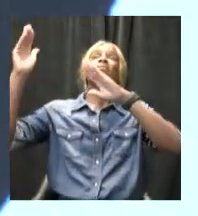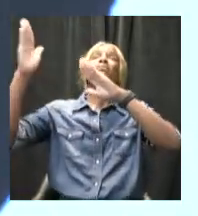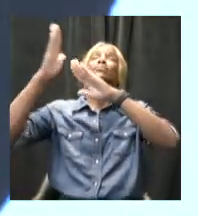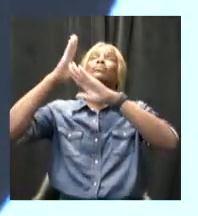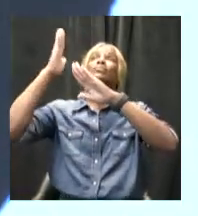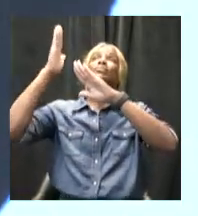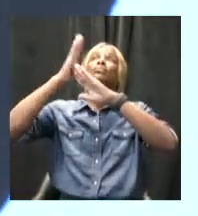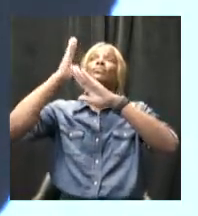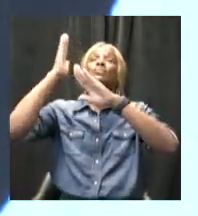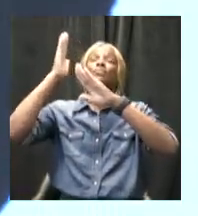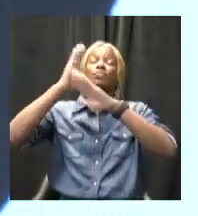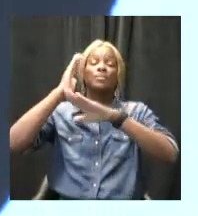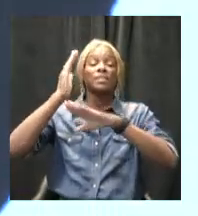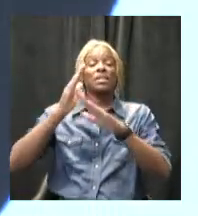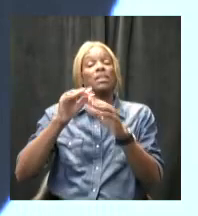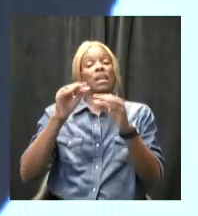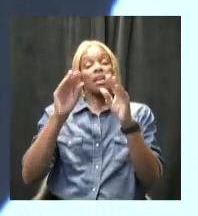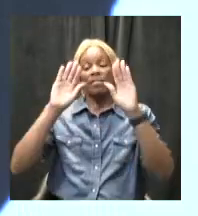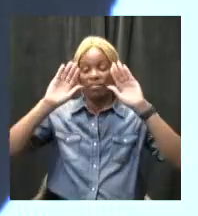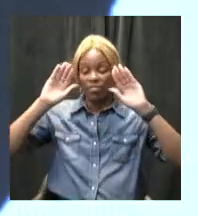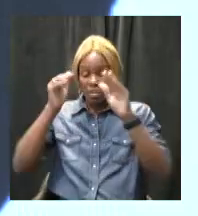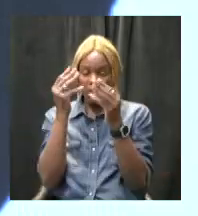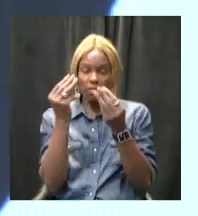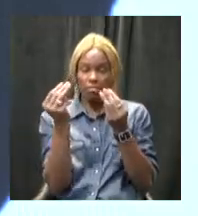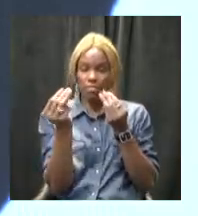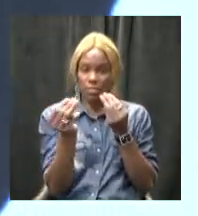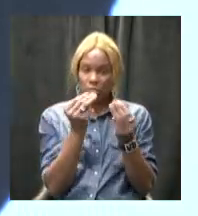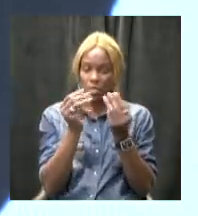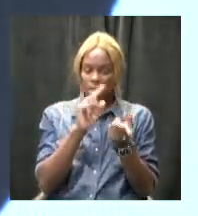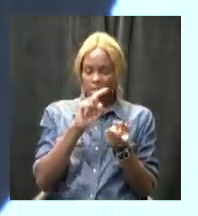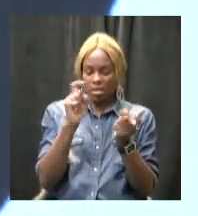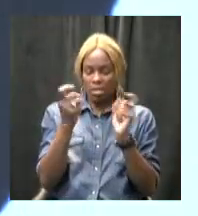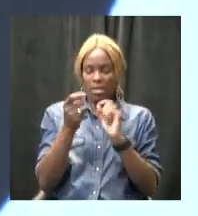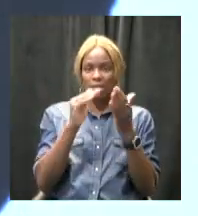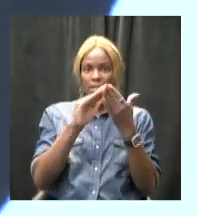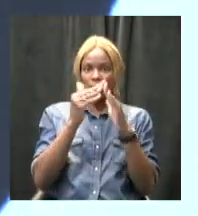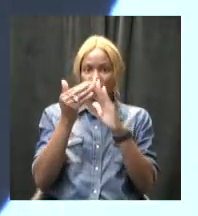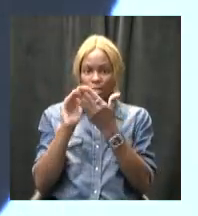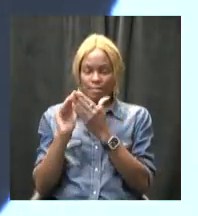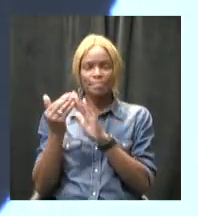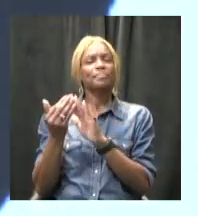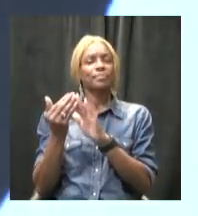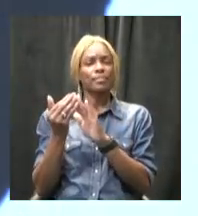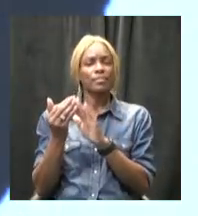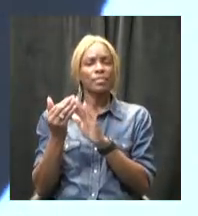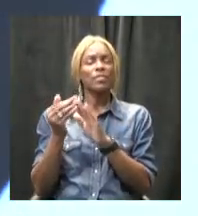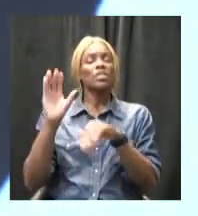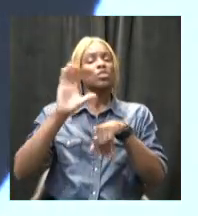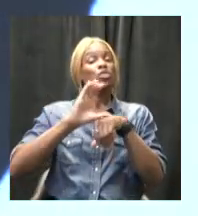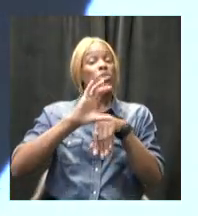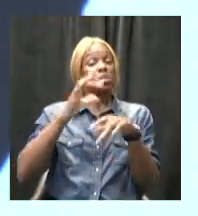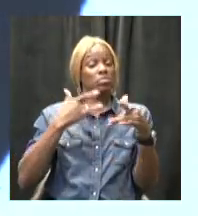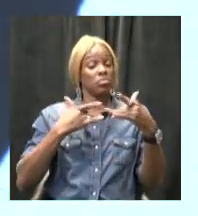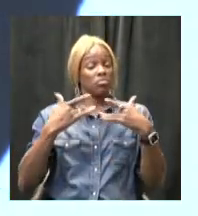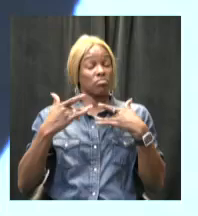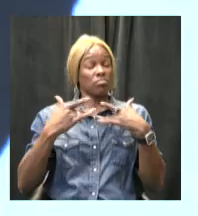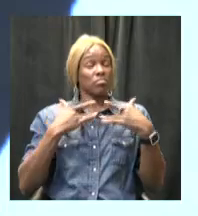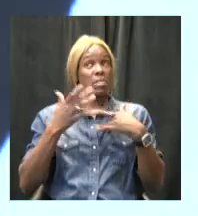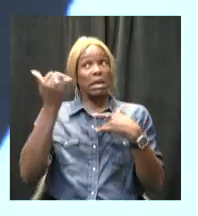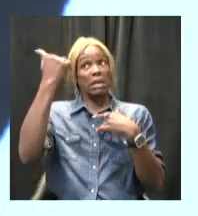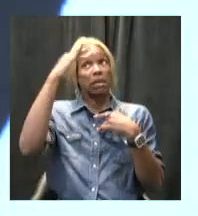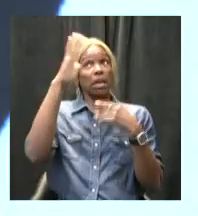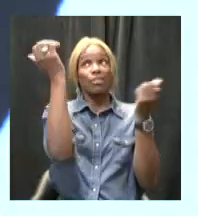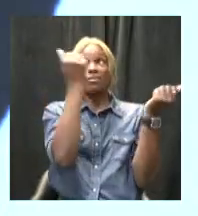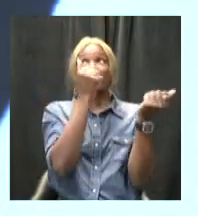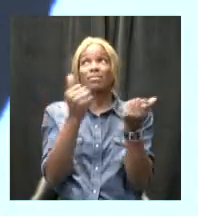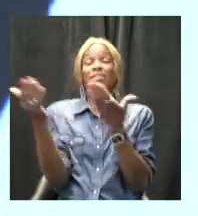is about the work of ministry and the work in changing the city. When the church is concerned about God getting the glory